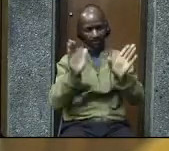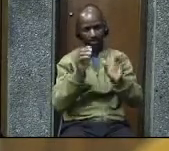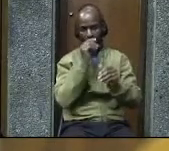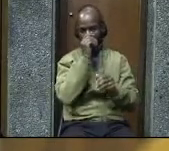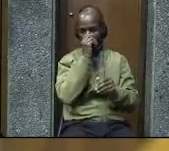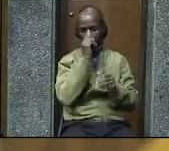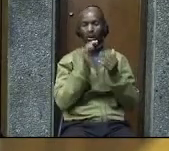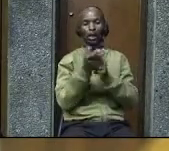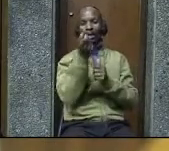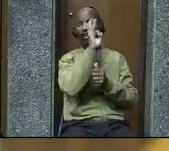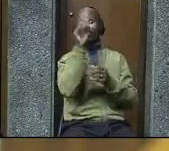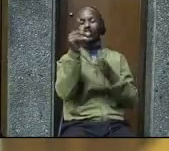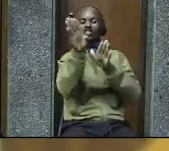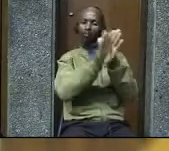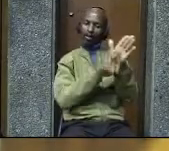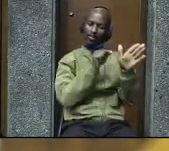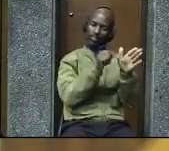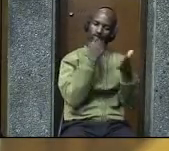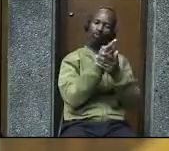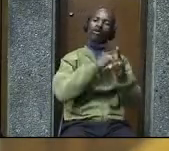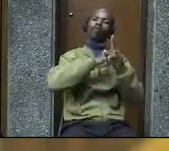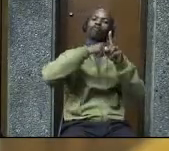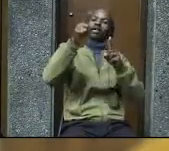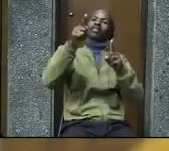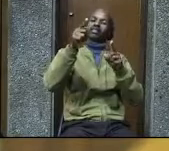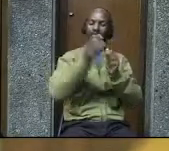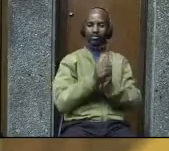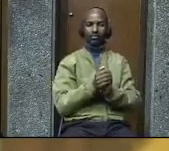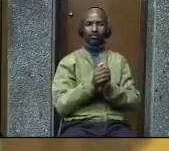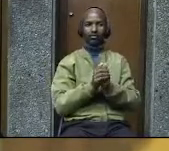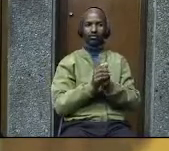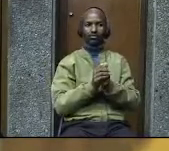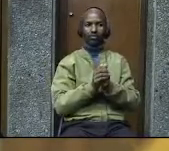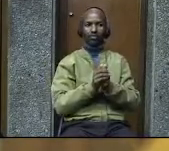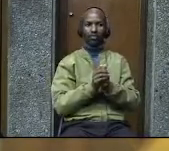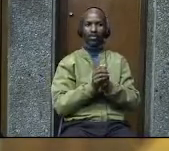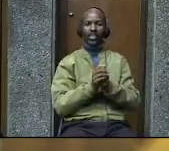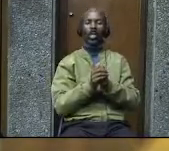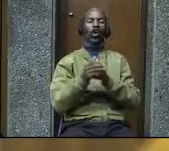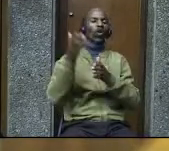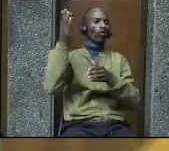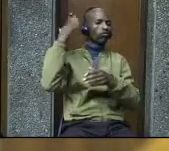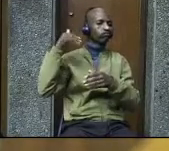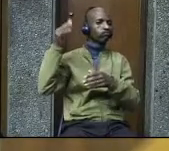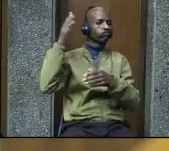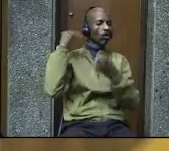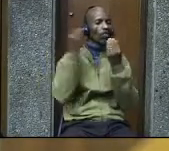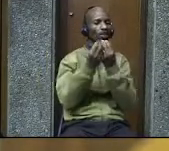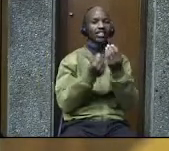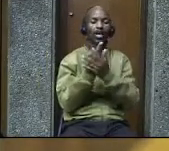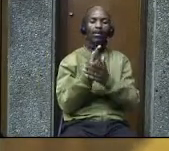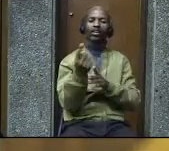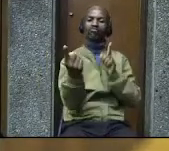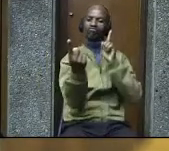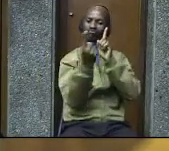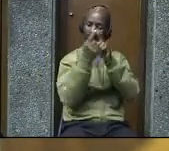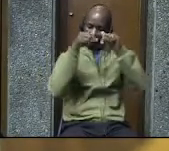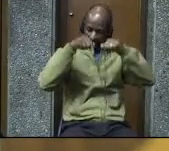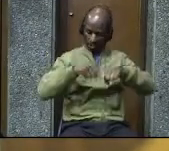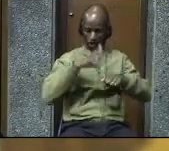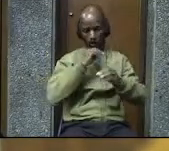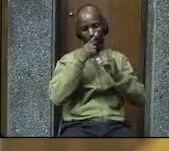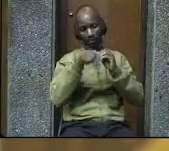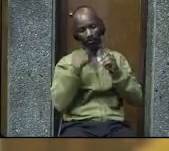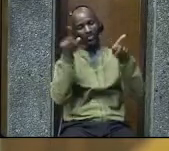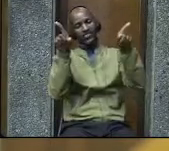deed if this bill e ka pasa. Ke khale bana beso ba ntse ba tla ho rona re bua ka